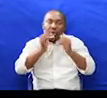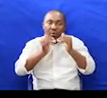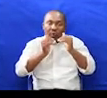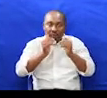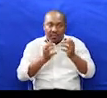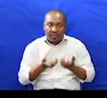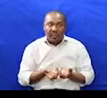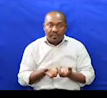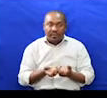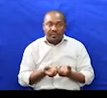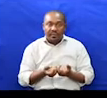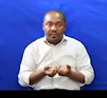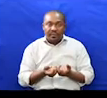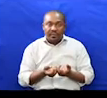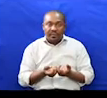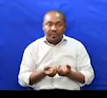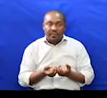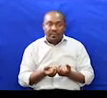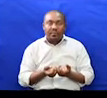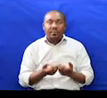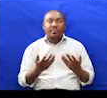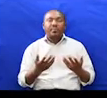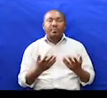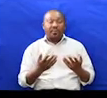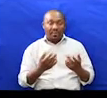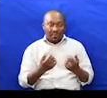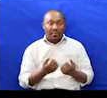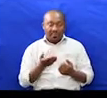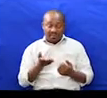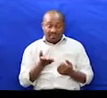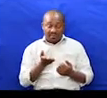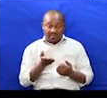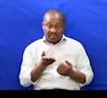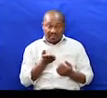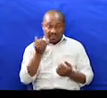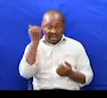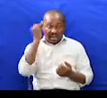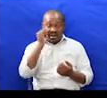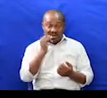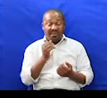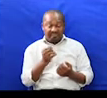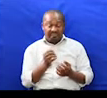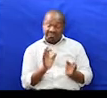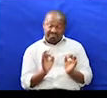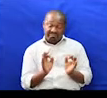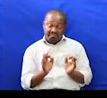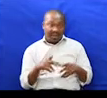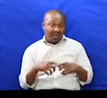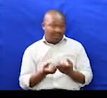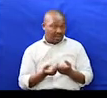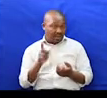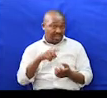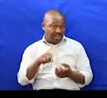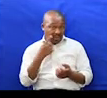ratio. Also, this idea was nice, but what's the mistake of